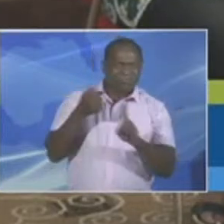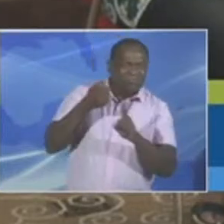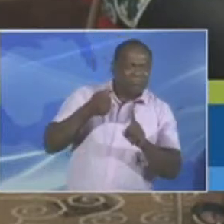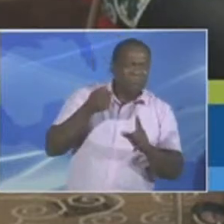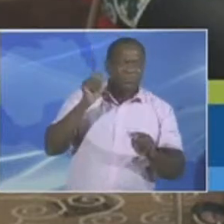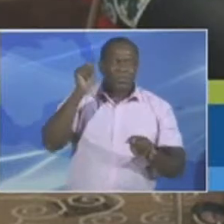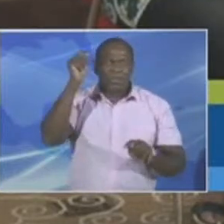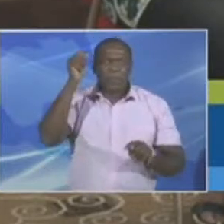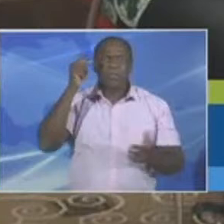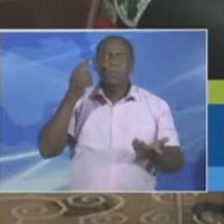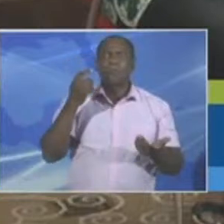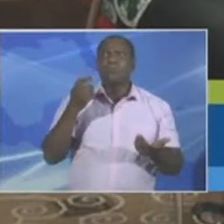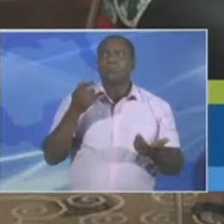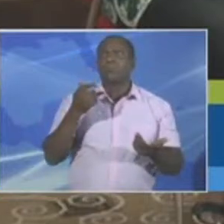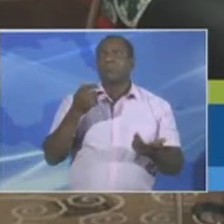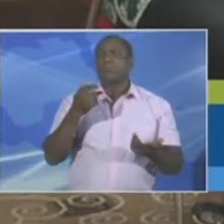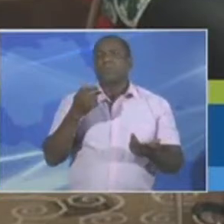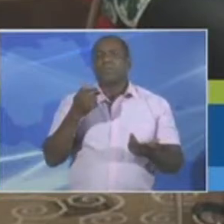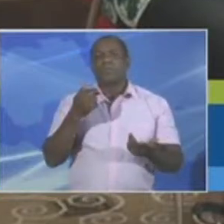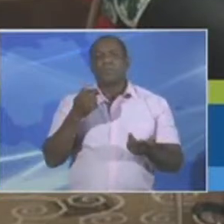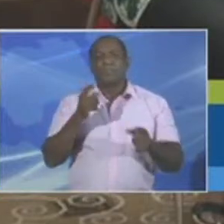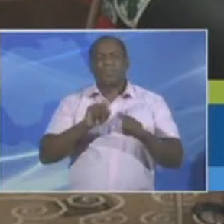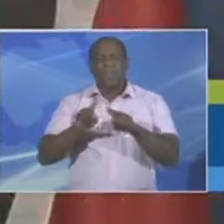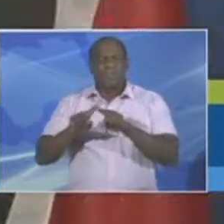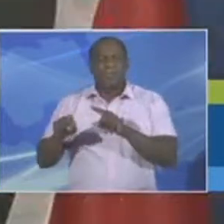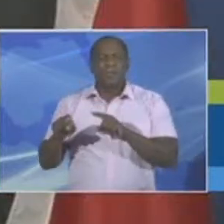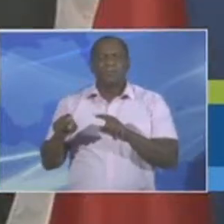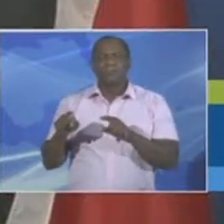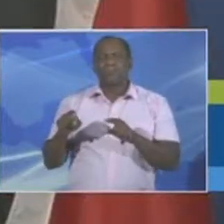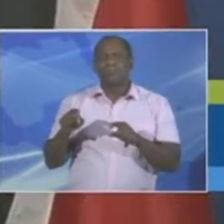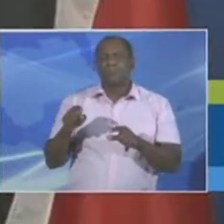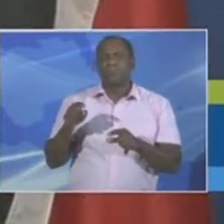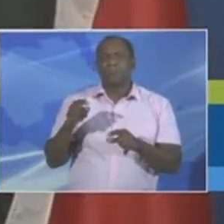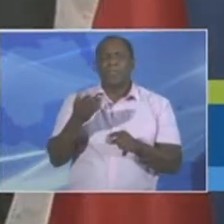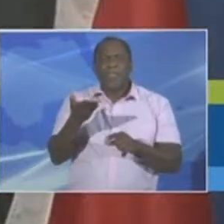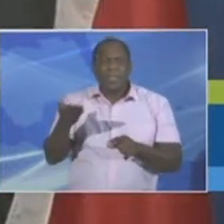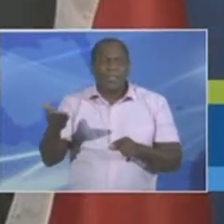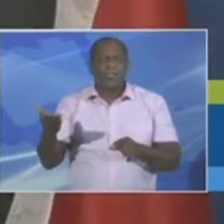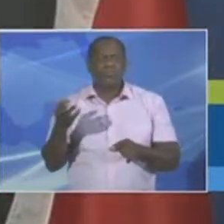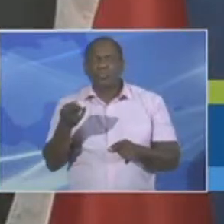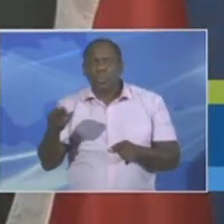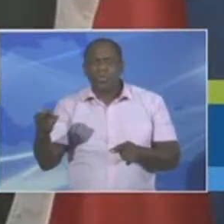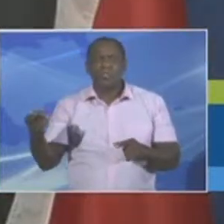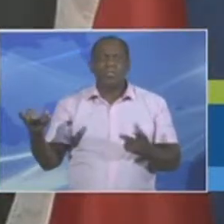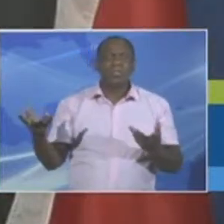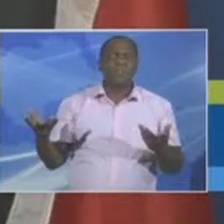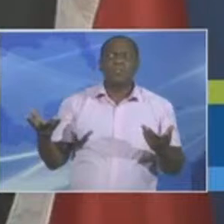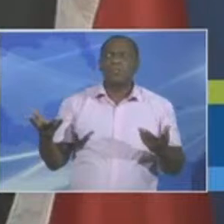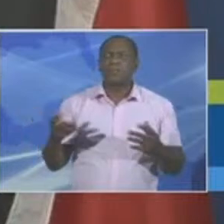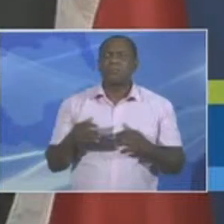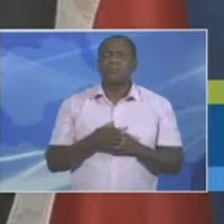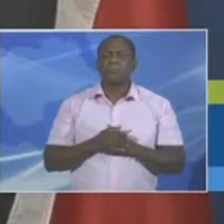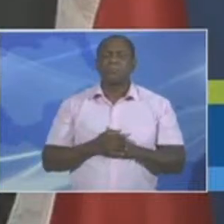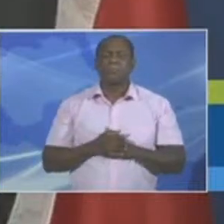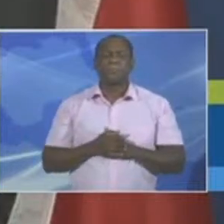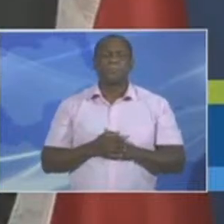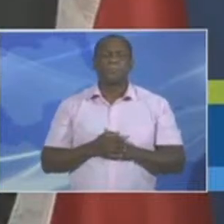and so on? And has it been of any concern to you? Not more than you would have had, because the people who are handling that, they spoke